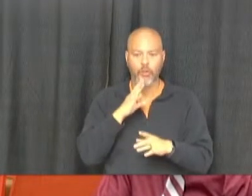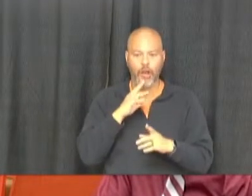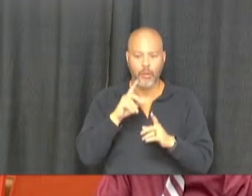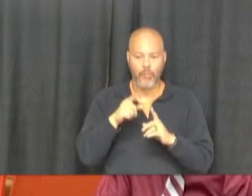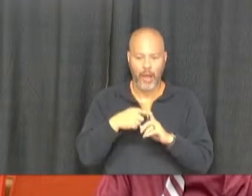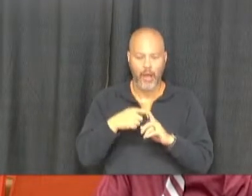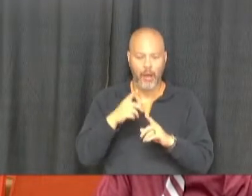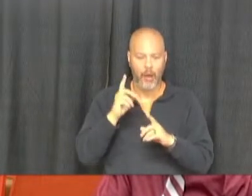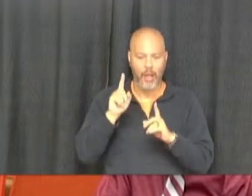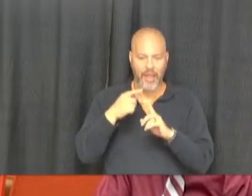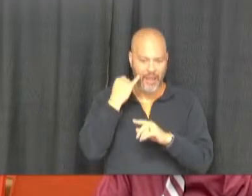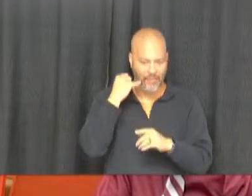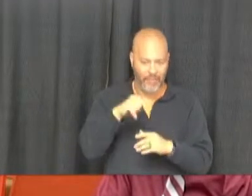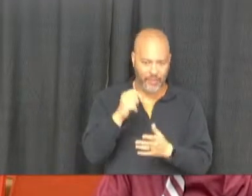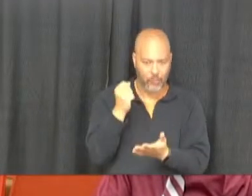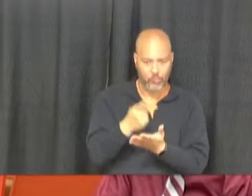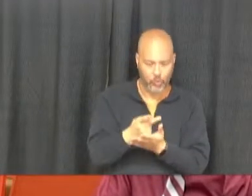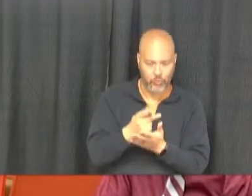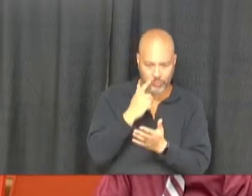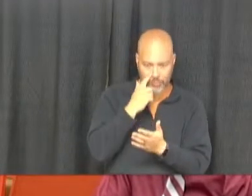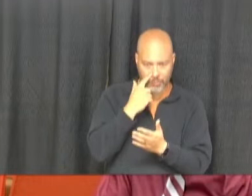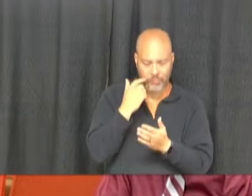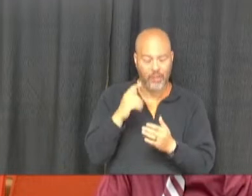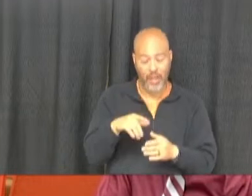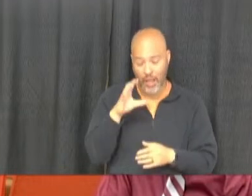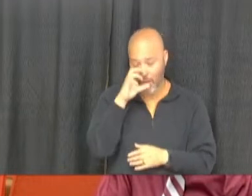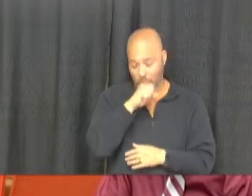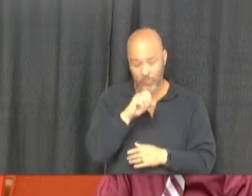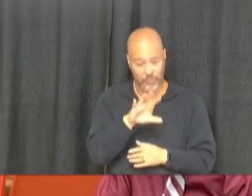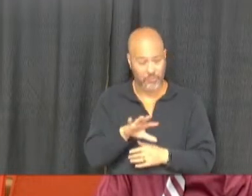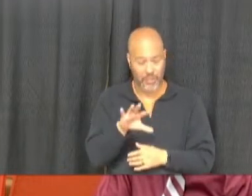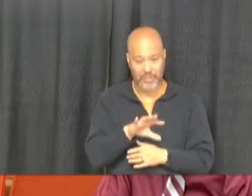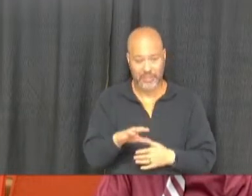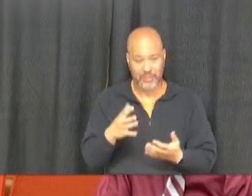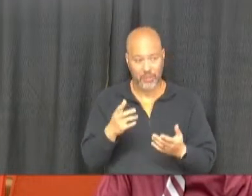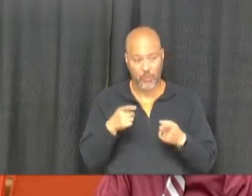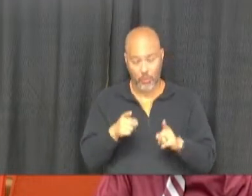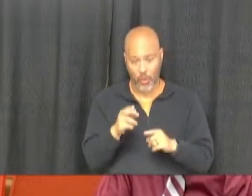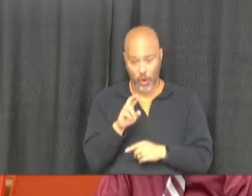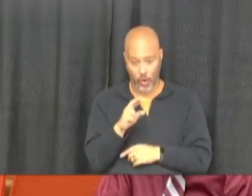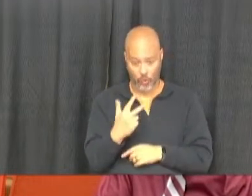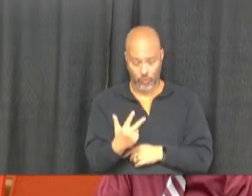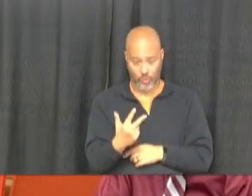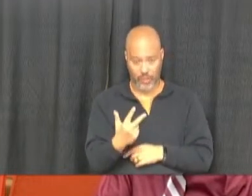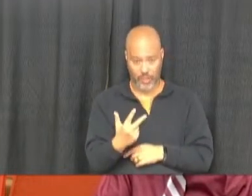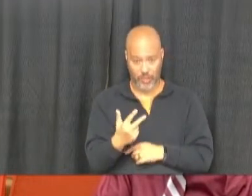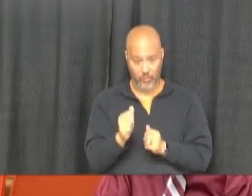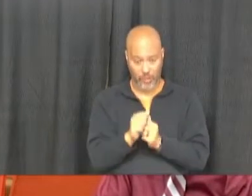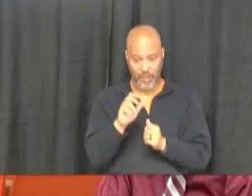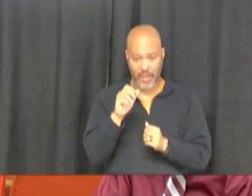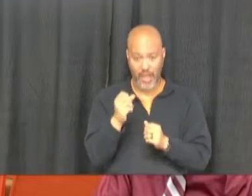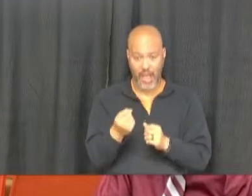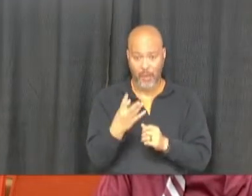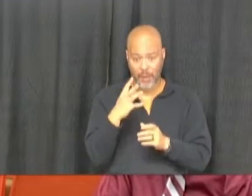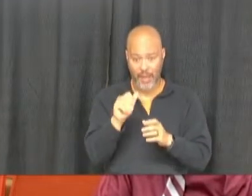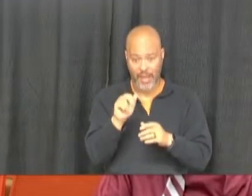or subdivision phase. Historical estimates on this, with it currently zoned R3 with the acreage and the frontage it has, you could do